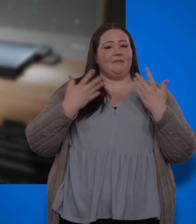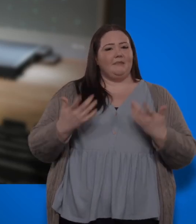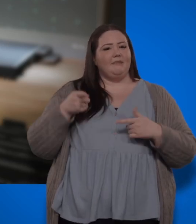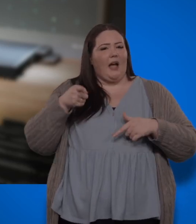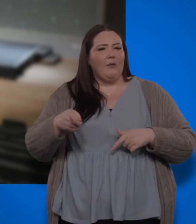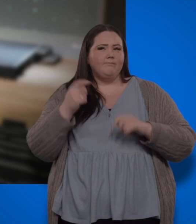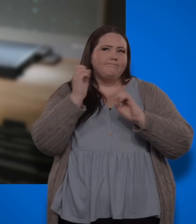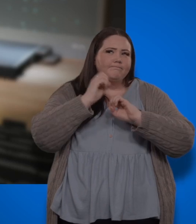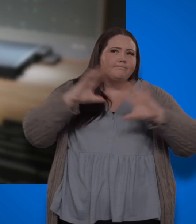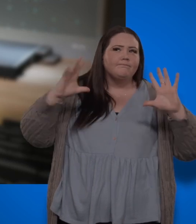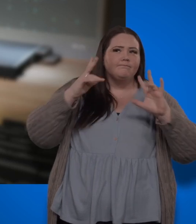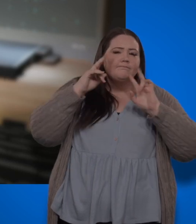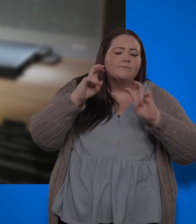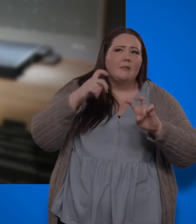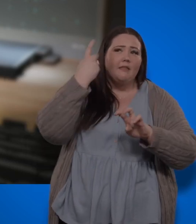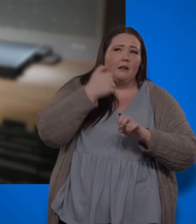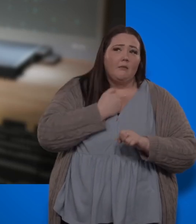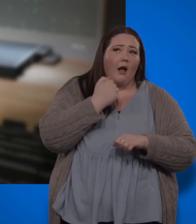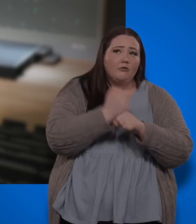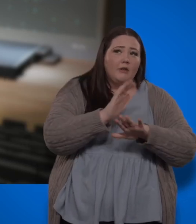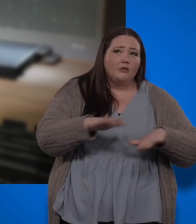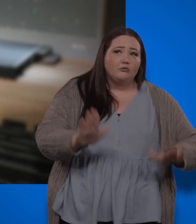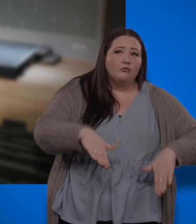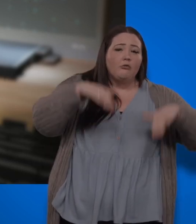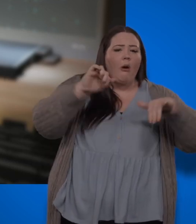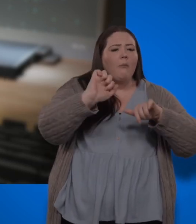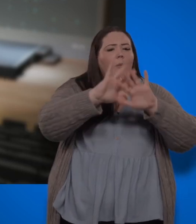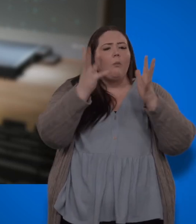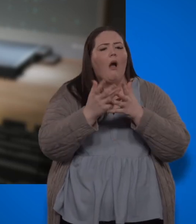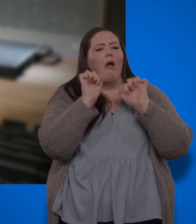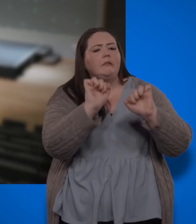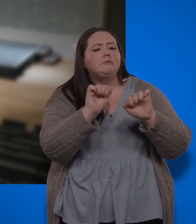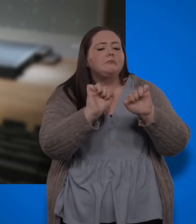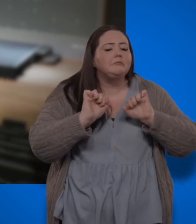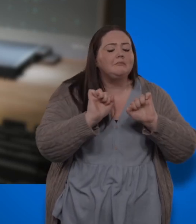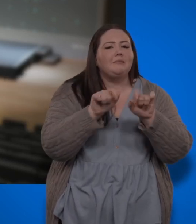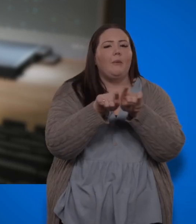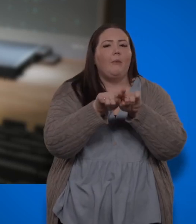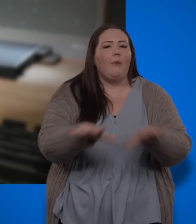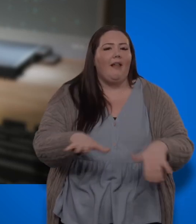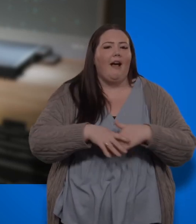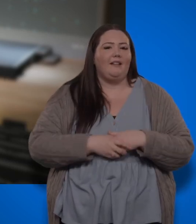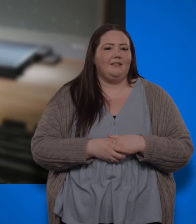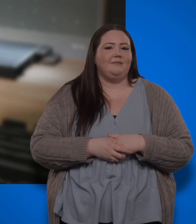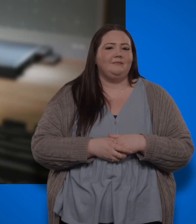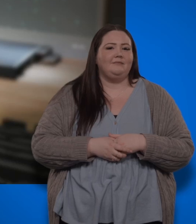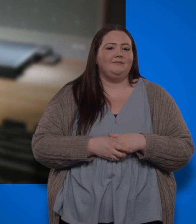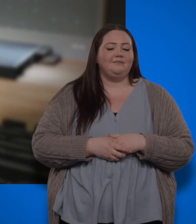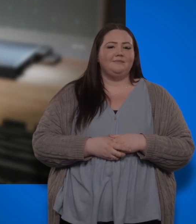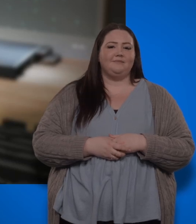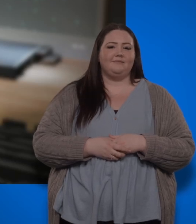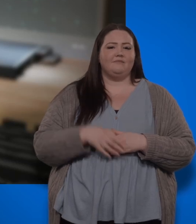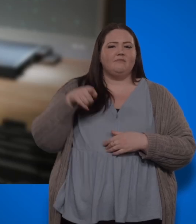exploring what the world that his grandchildren are going to grow up into will look like through some of his particular interests